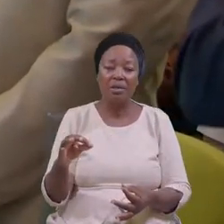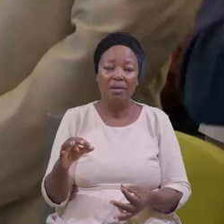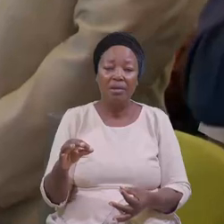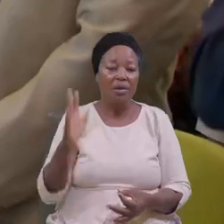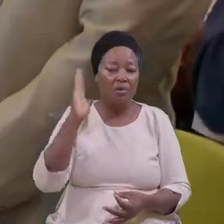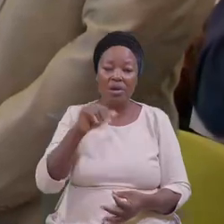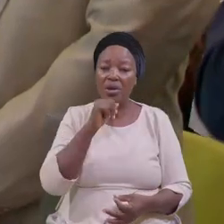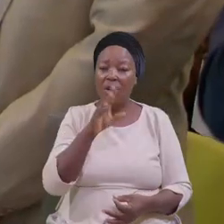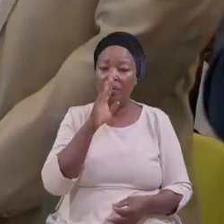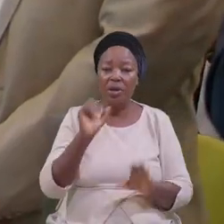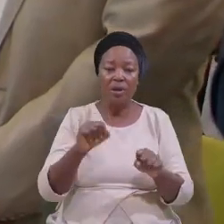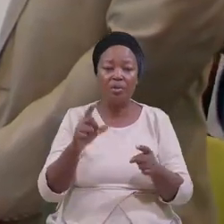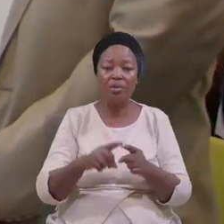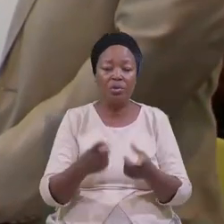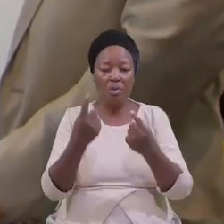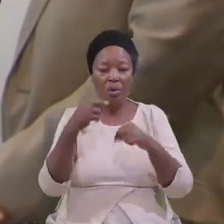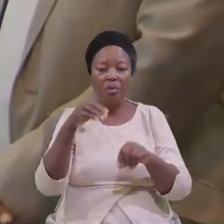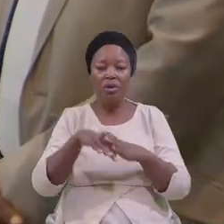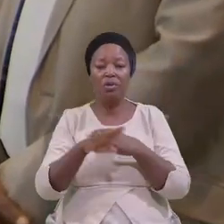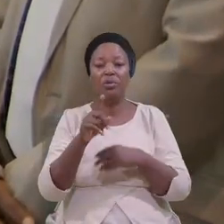will not be able to come in.